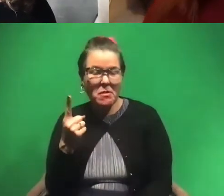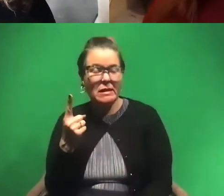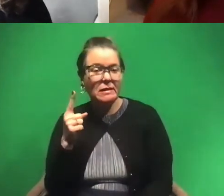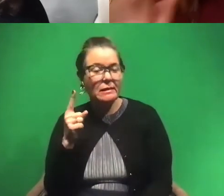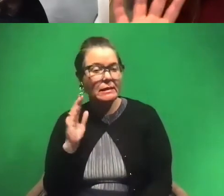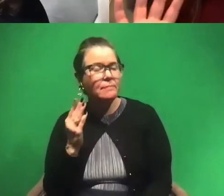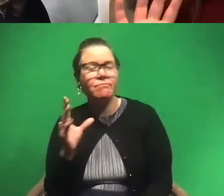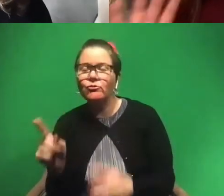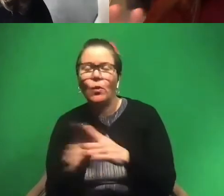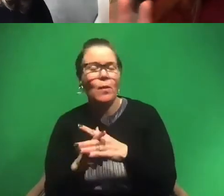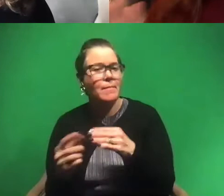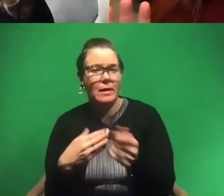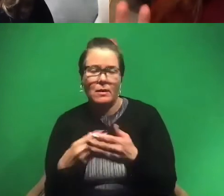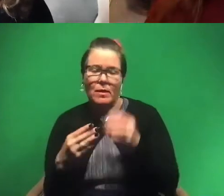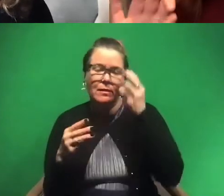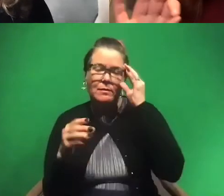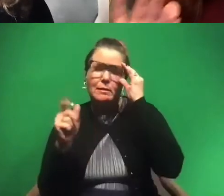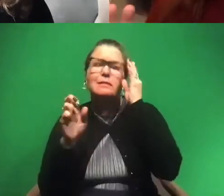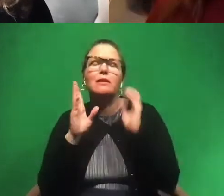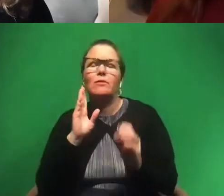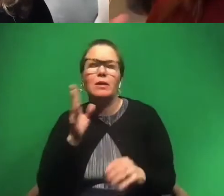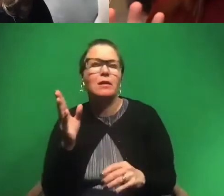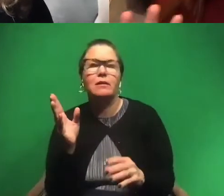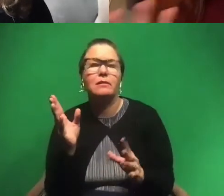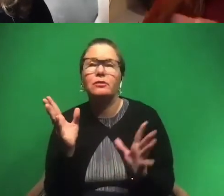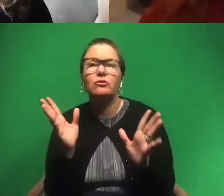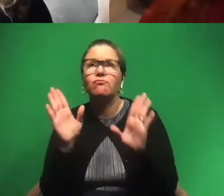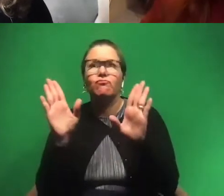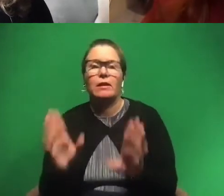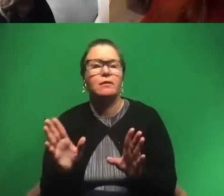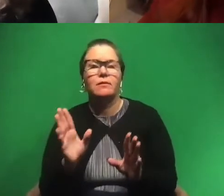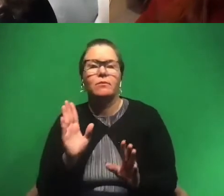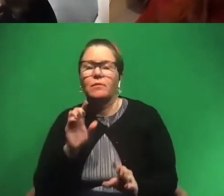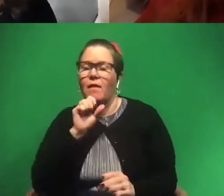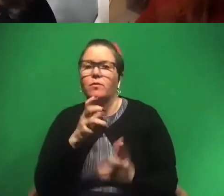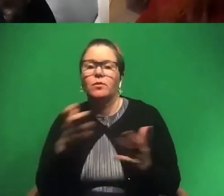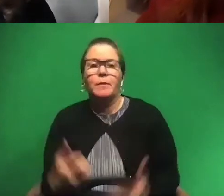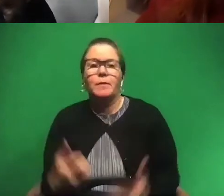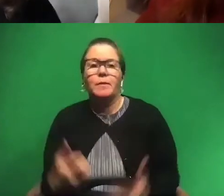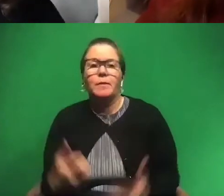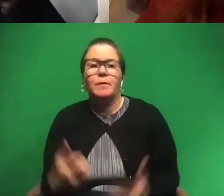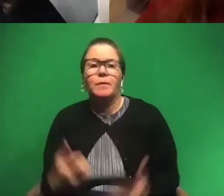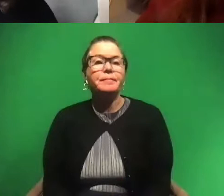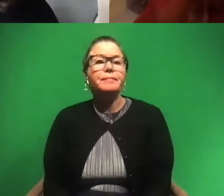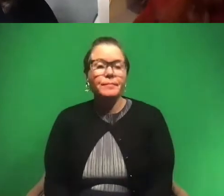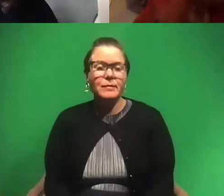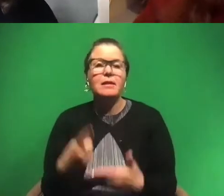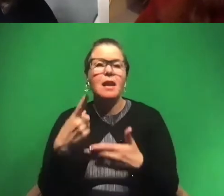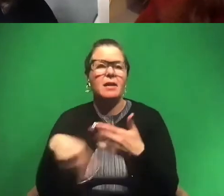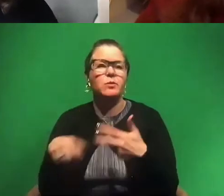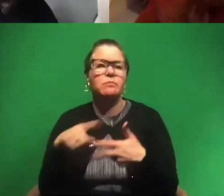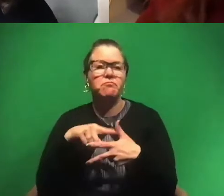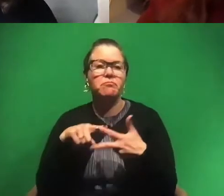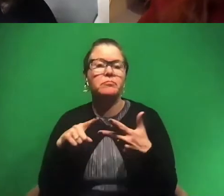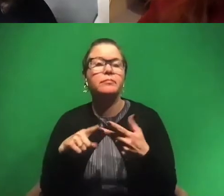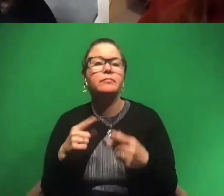up anyway, because Stacy is so great and we like her so much. So that's what's up next week. As